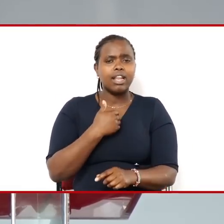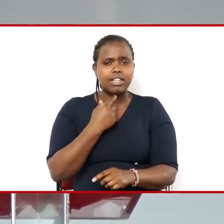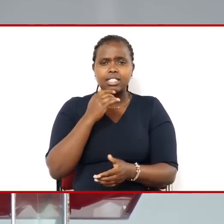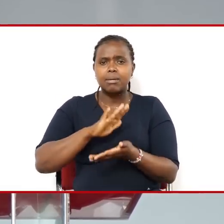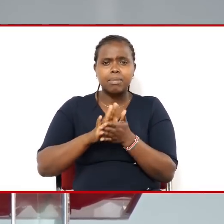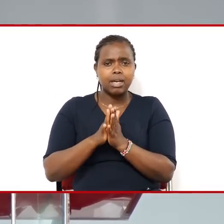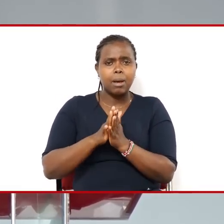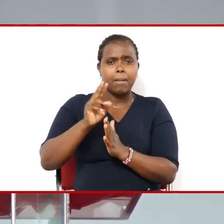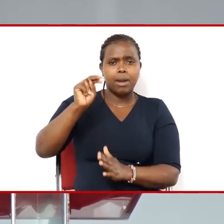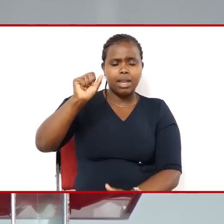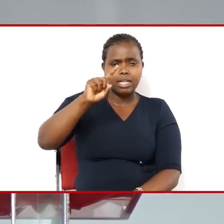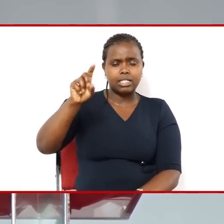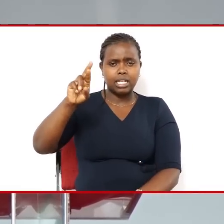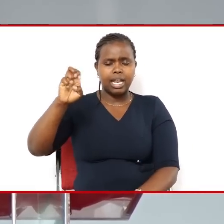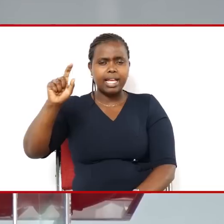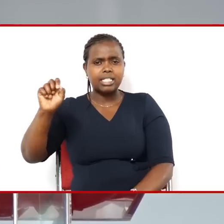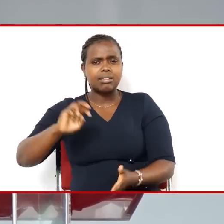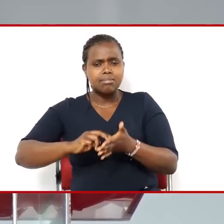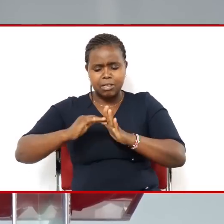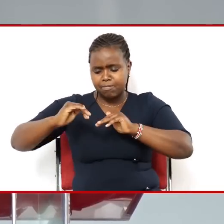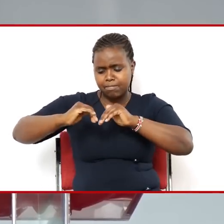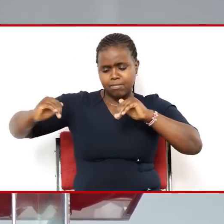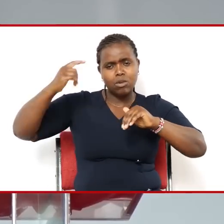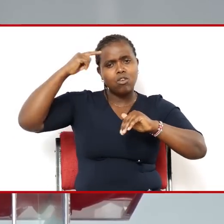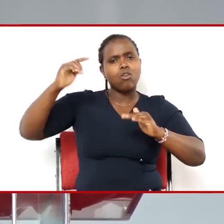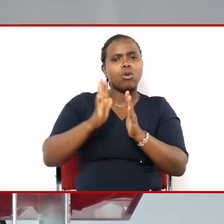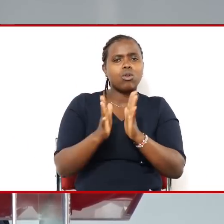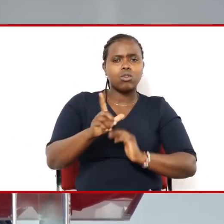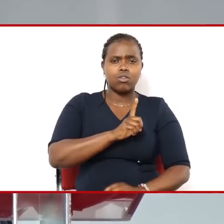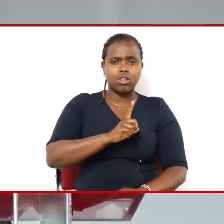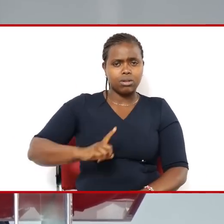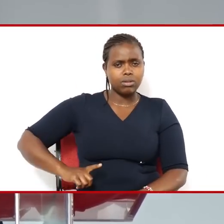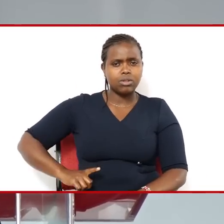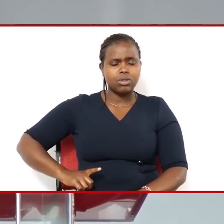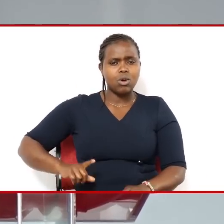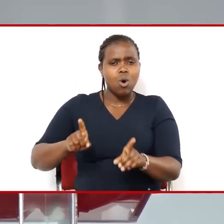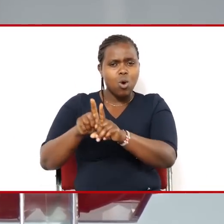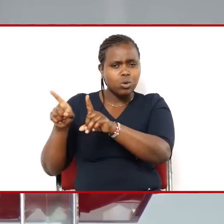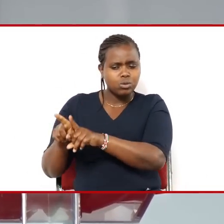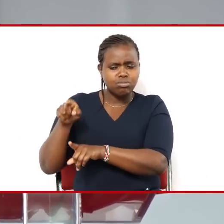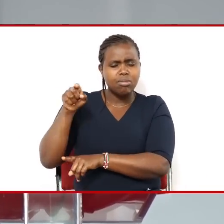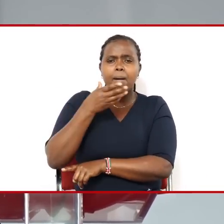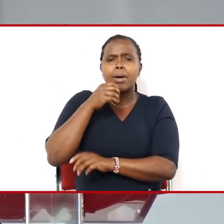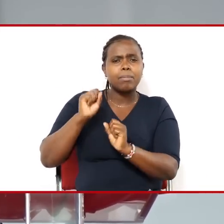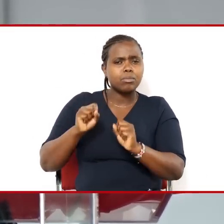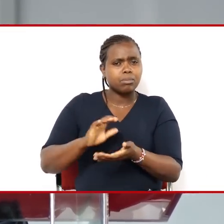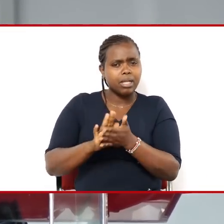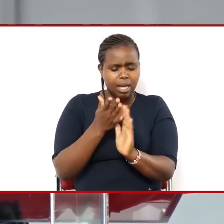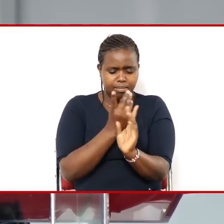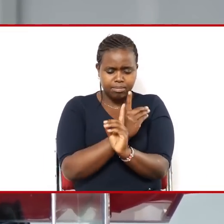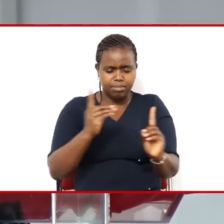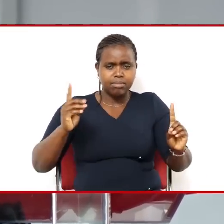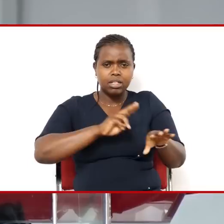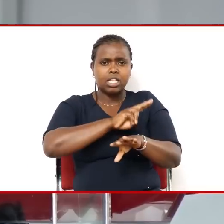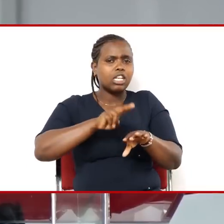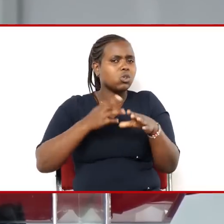a Nazarite, set apart for the glory of God, and that he would be the deliverer of the